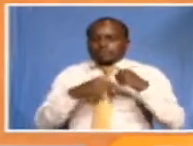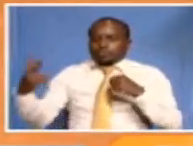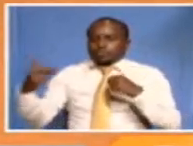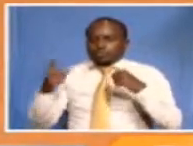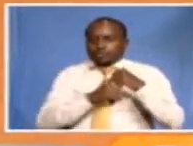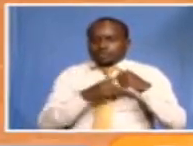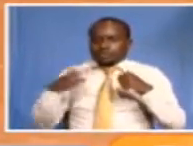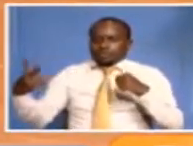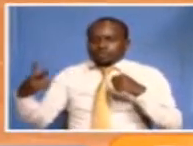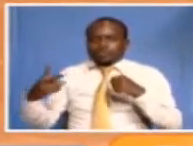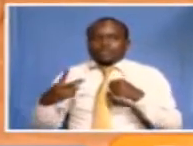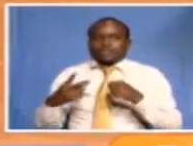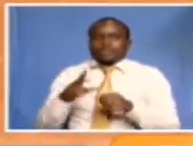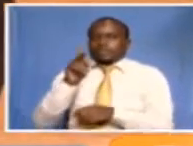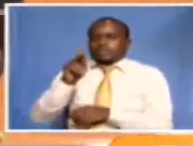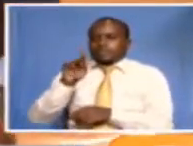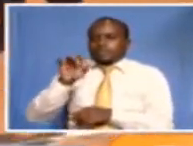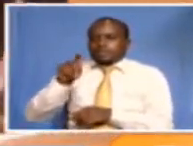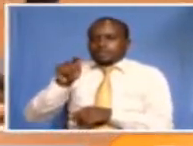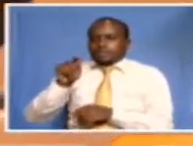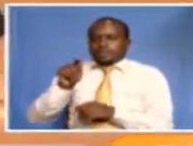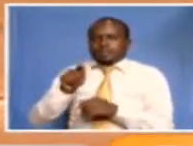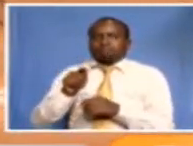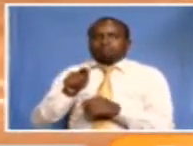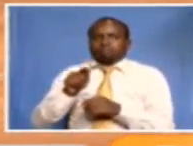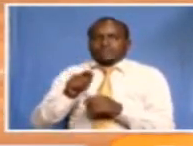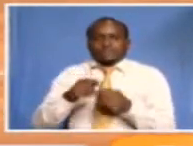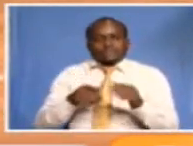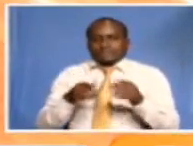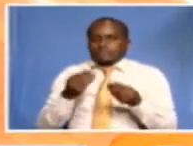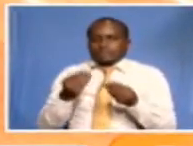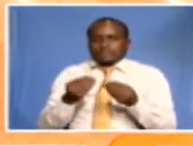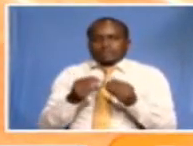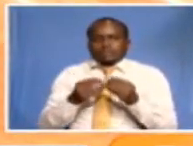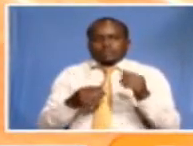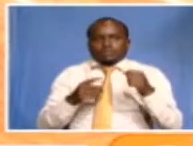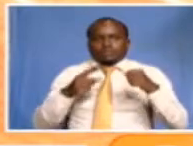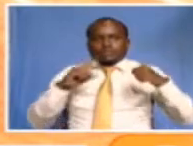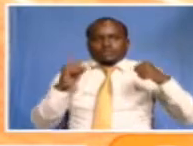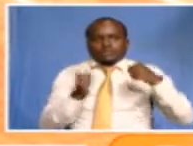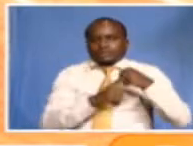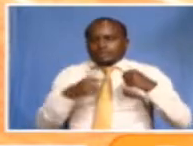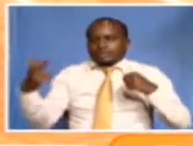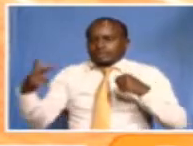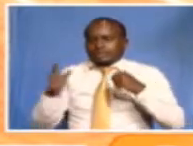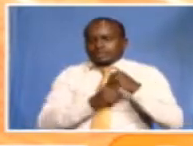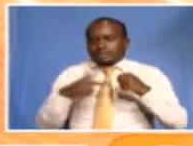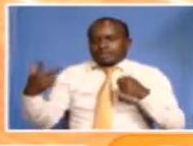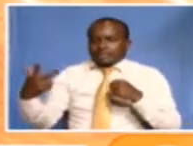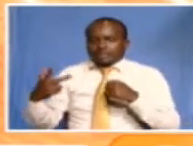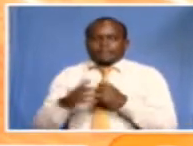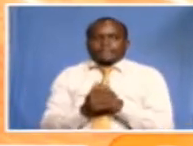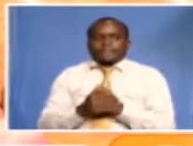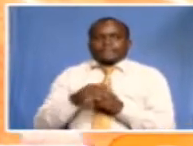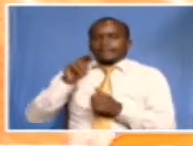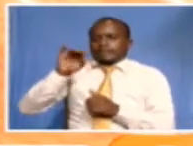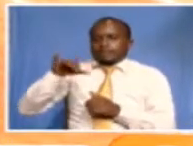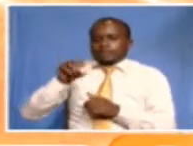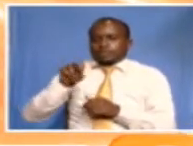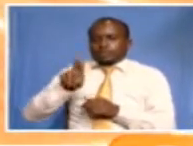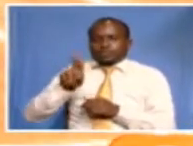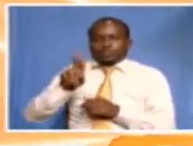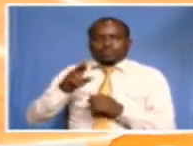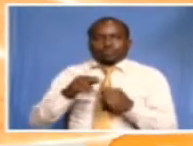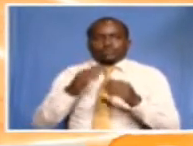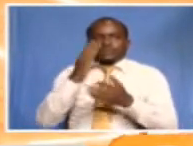and 6-2. Ibrahim Kibet had an easy walk through to the semis following his win of two sets of 6-3 and 6-3. Albert Njogu sailed to the